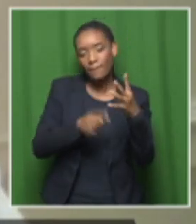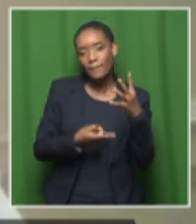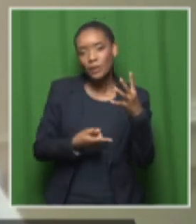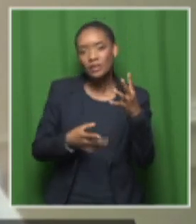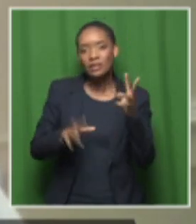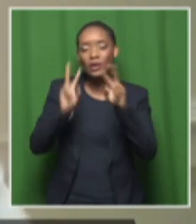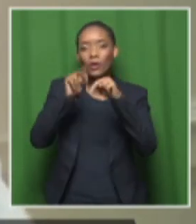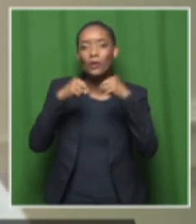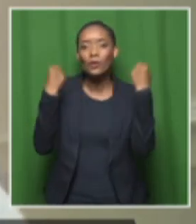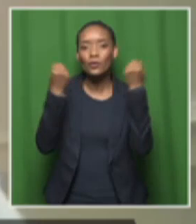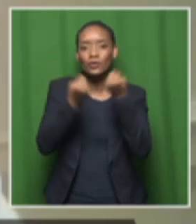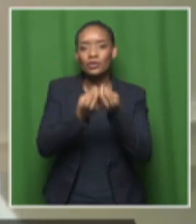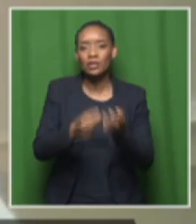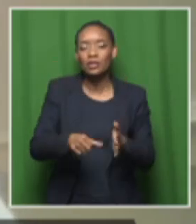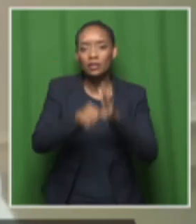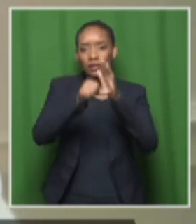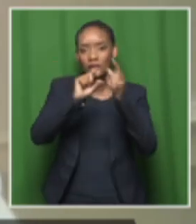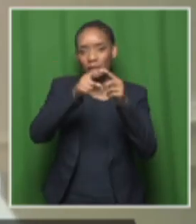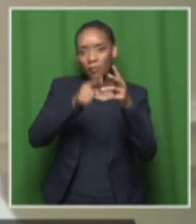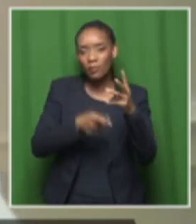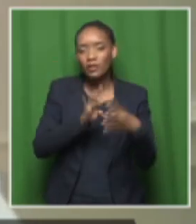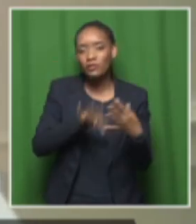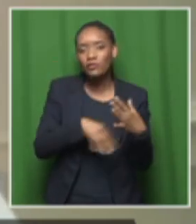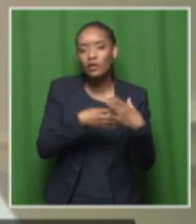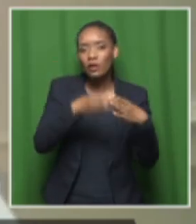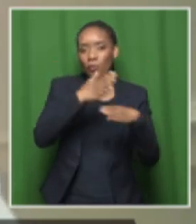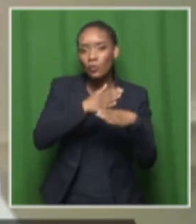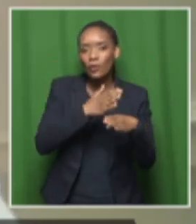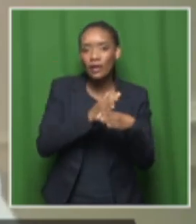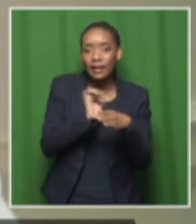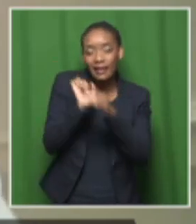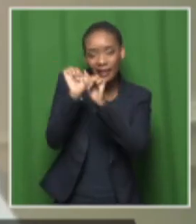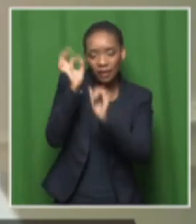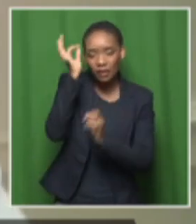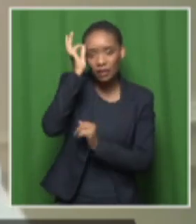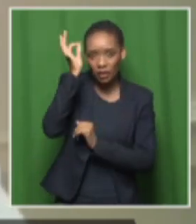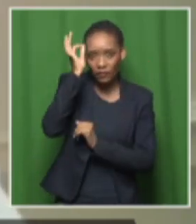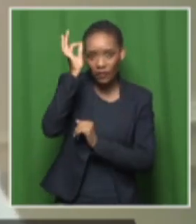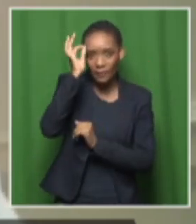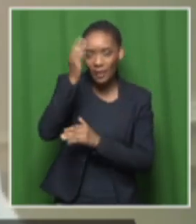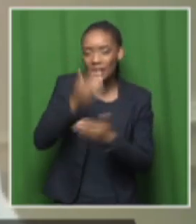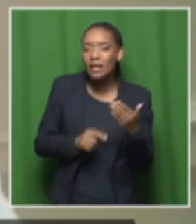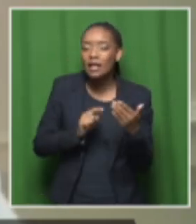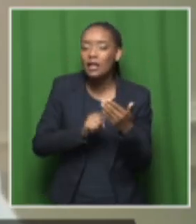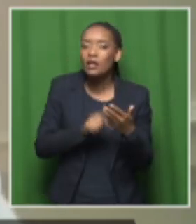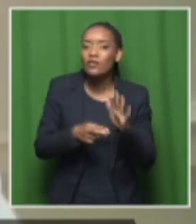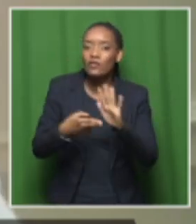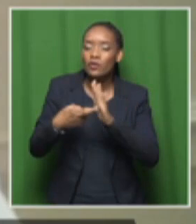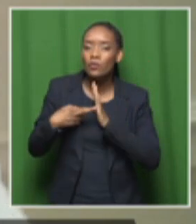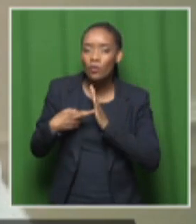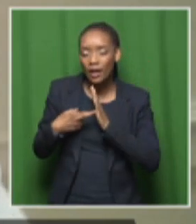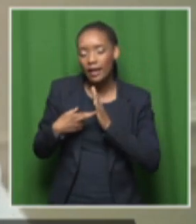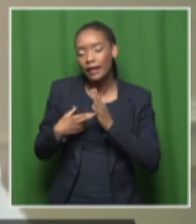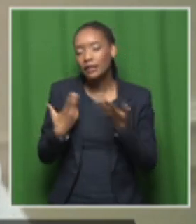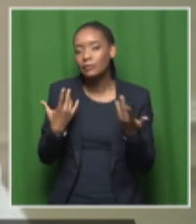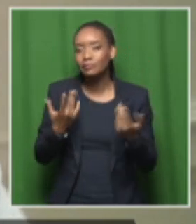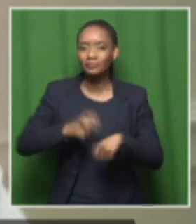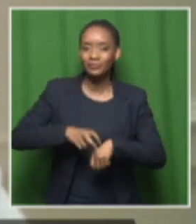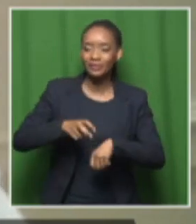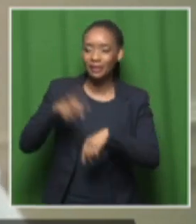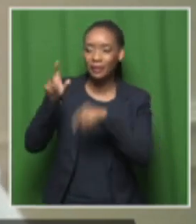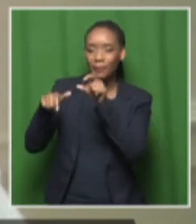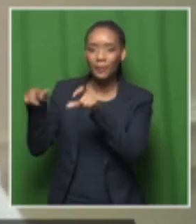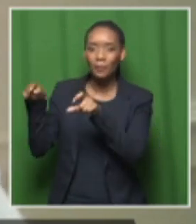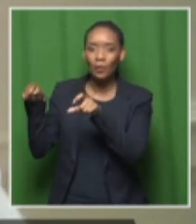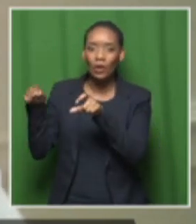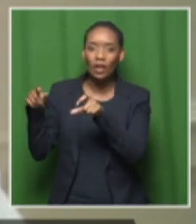key points framework in government, which requires really some of the or people who